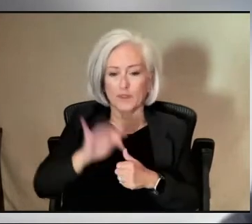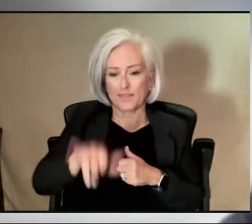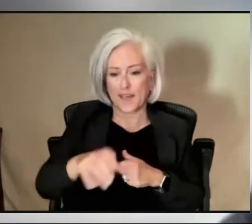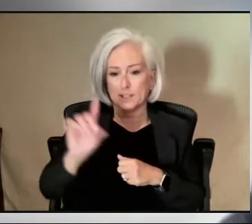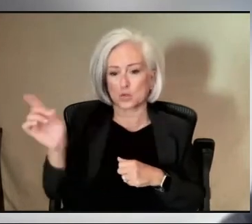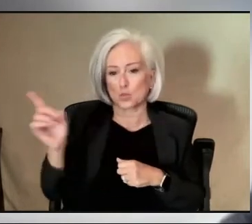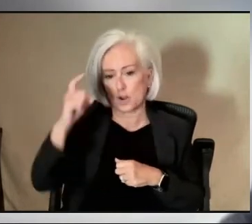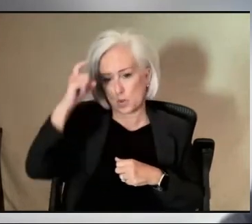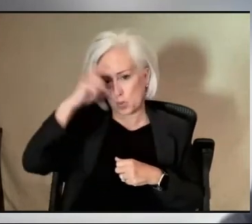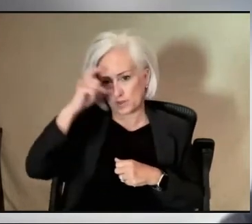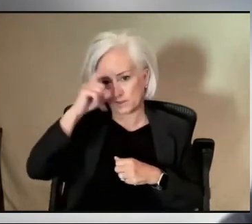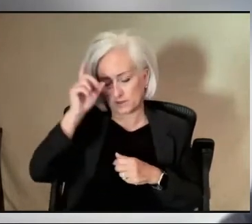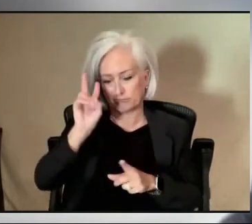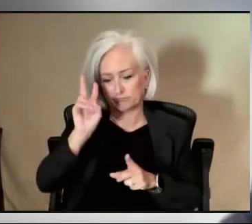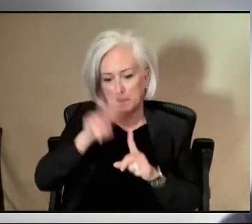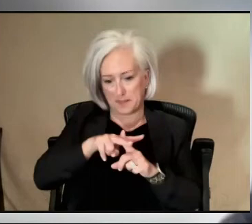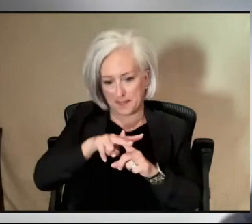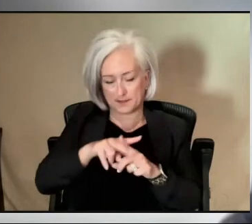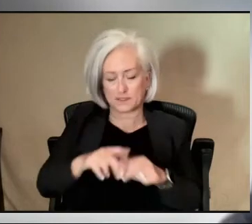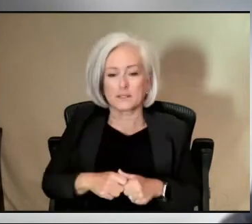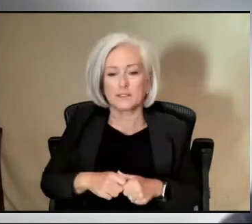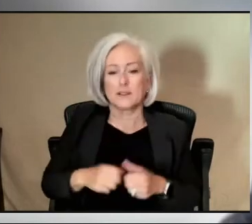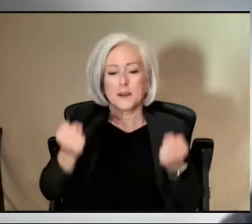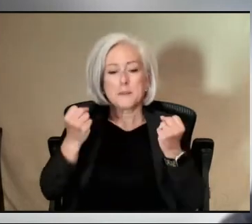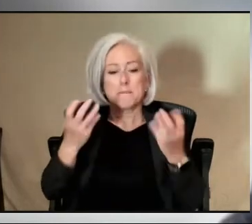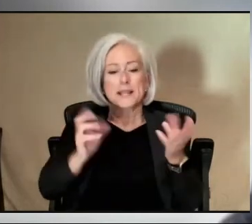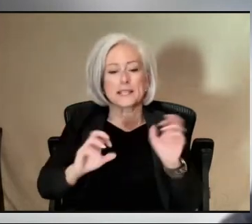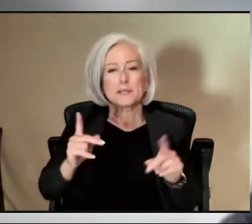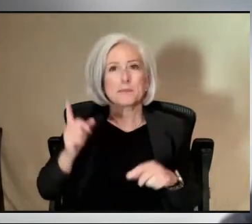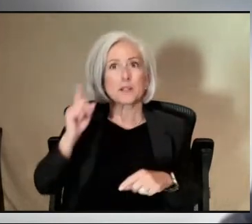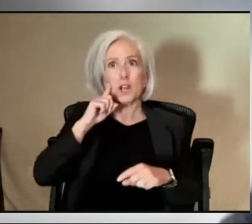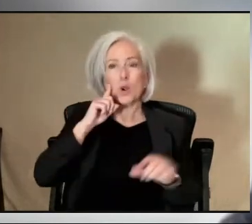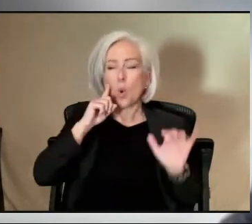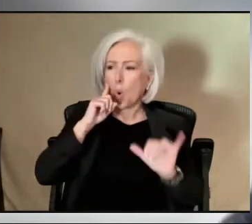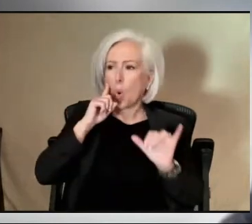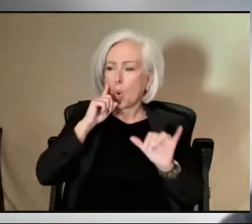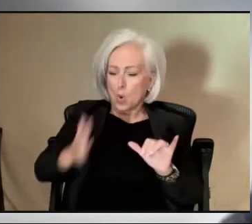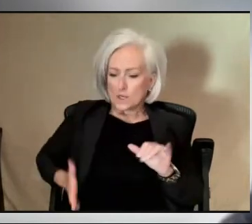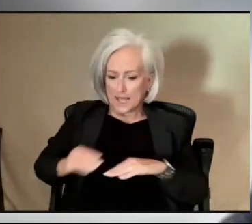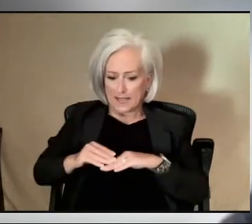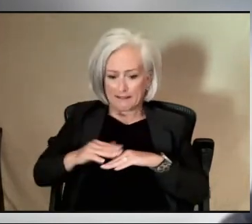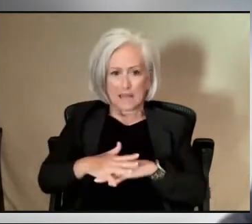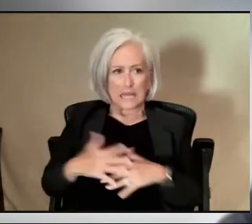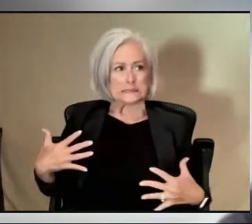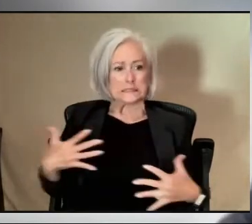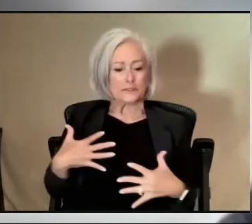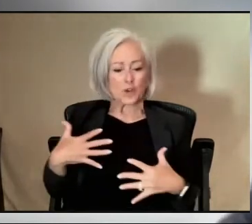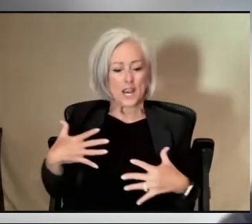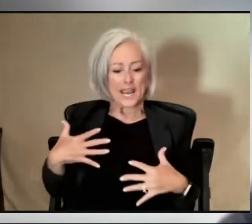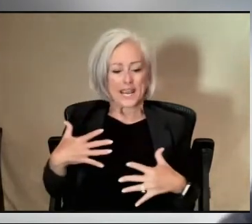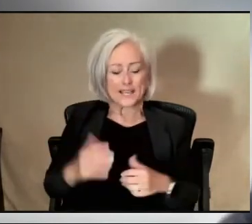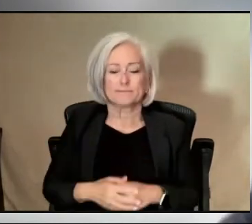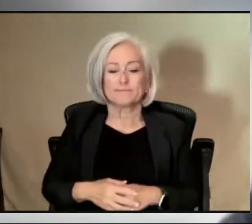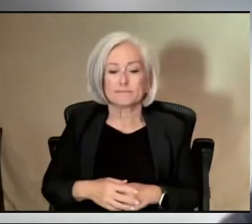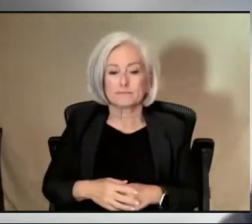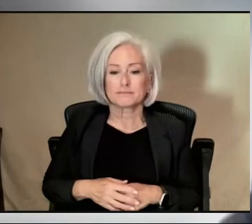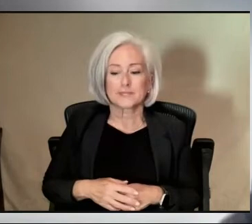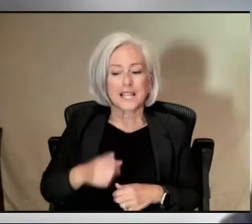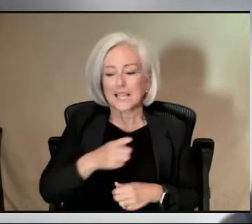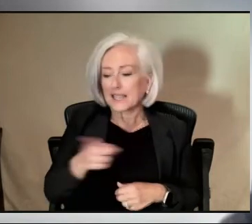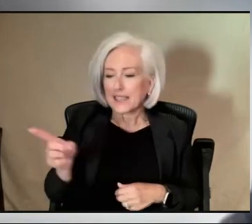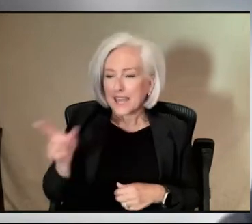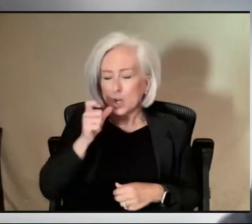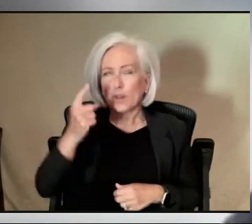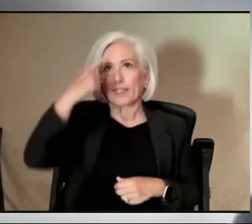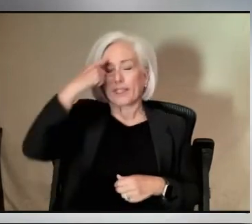comes in. A lot of people hear about a side effect and they're afraid. What they don't take into